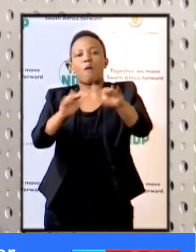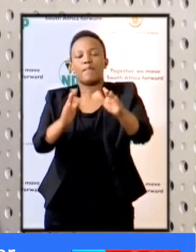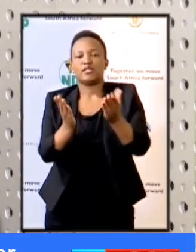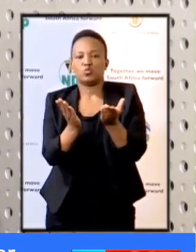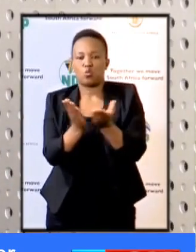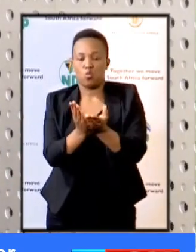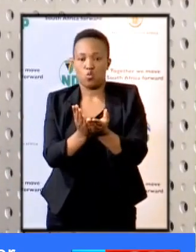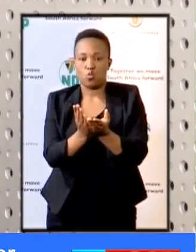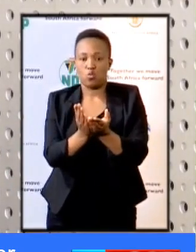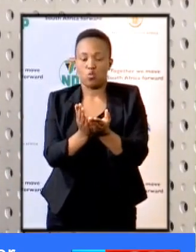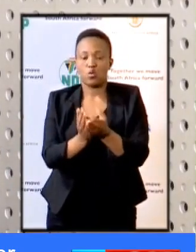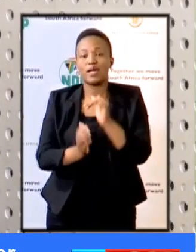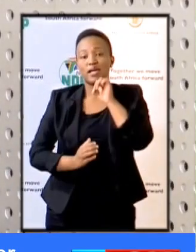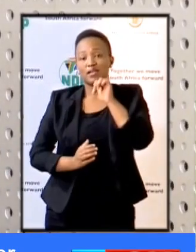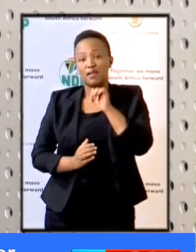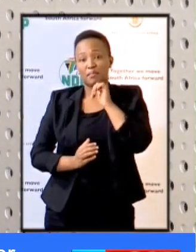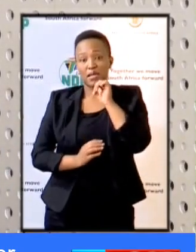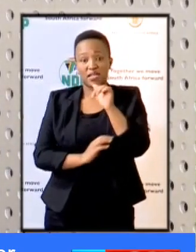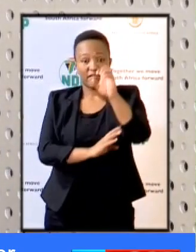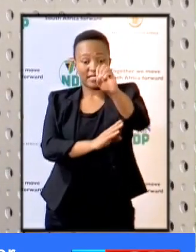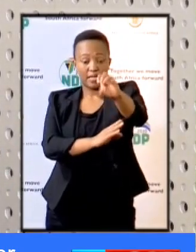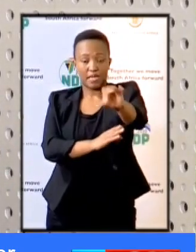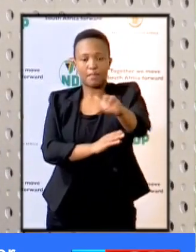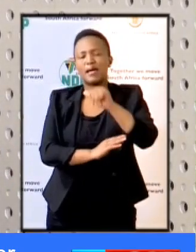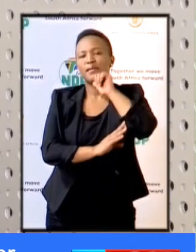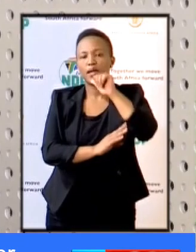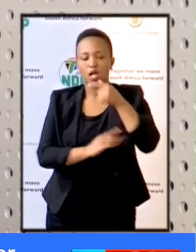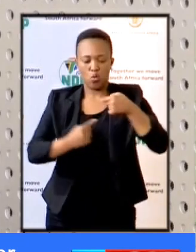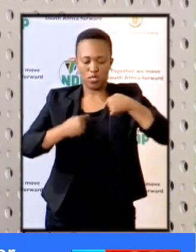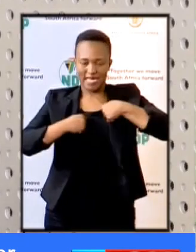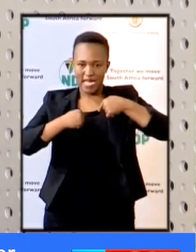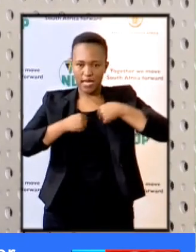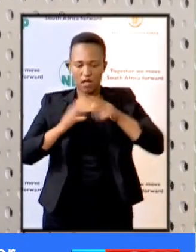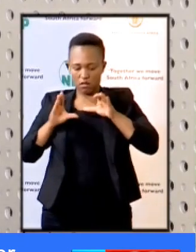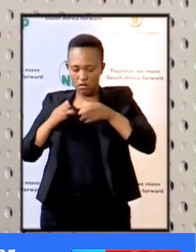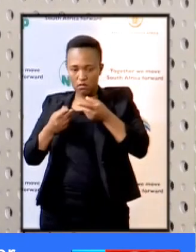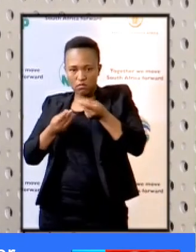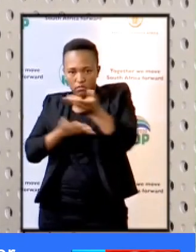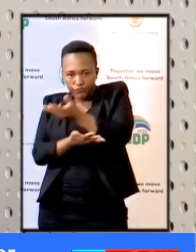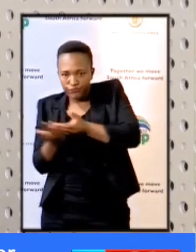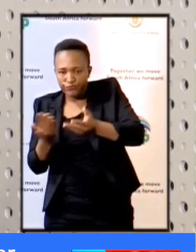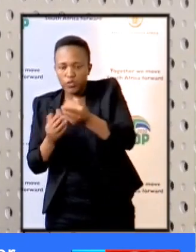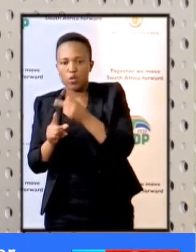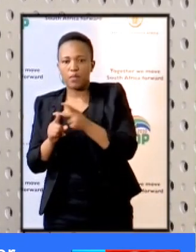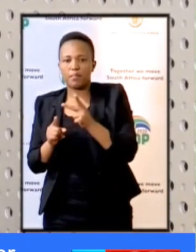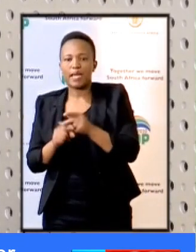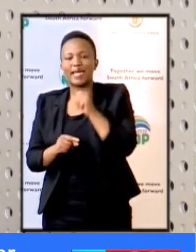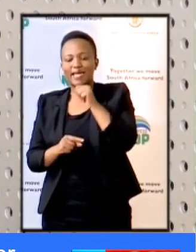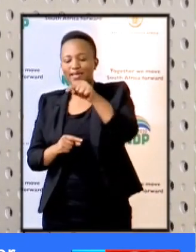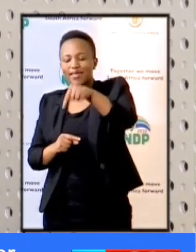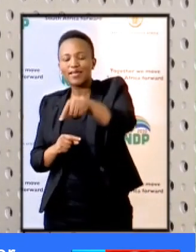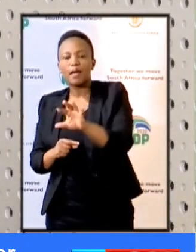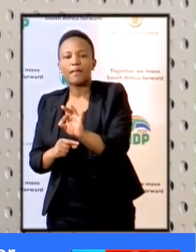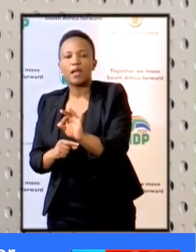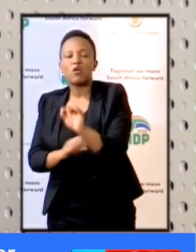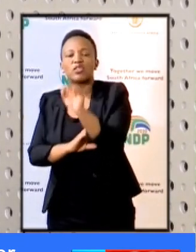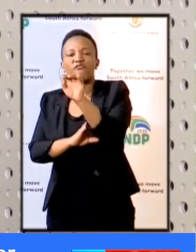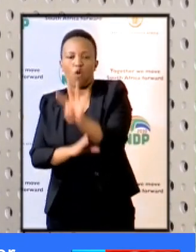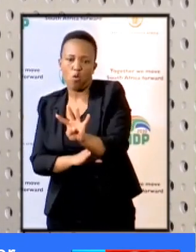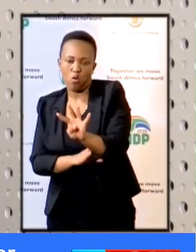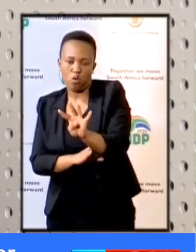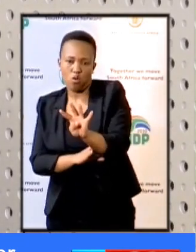Whether sivula ngoSeptember kodwa fanele siqale ukulungisa. So siqala nge4. So kuzoyika ithimba loqala